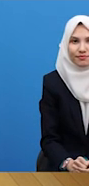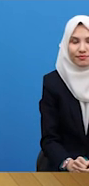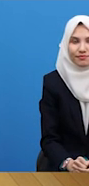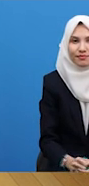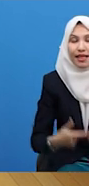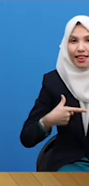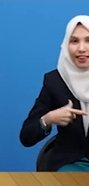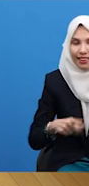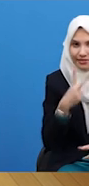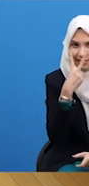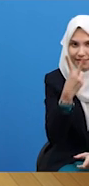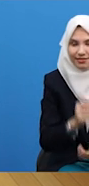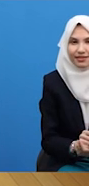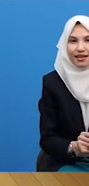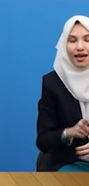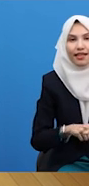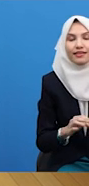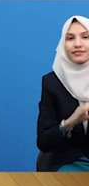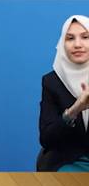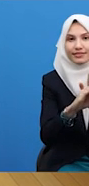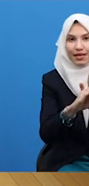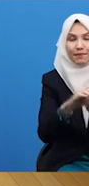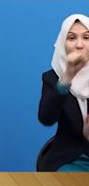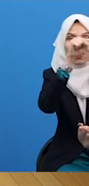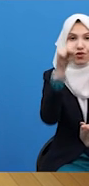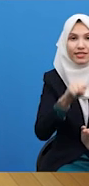Let's look at this sample question.